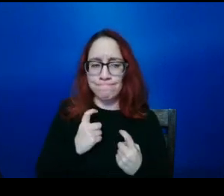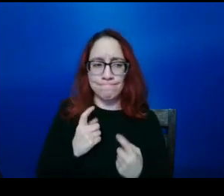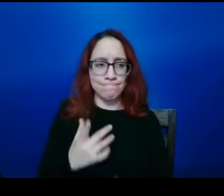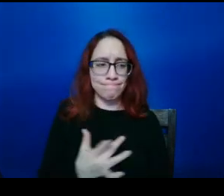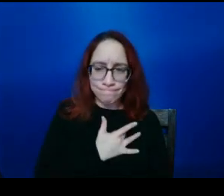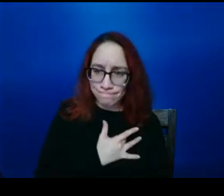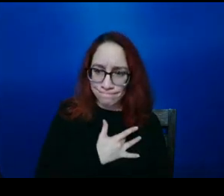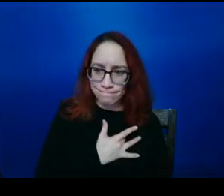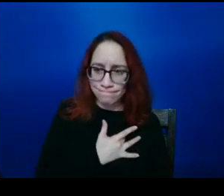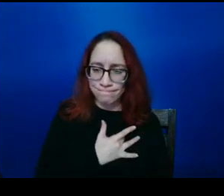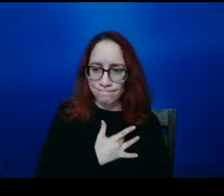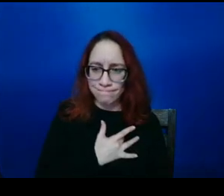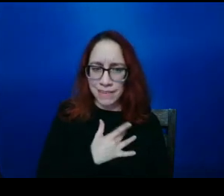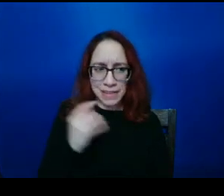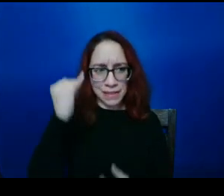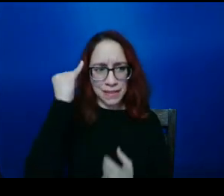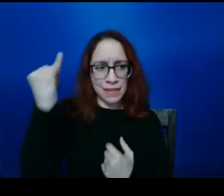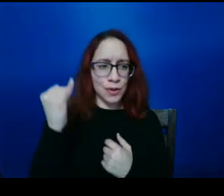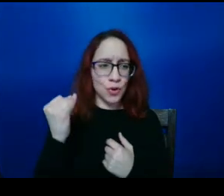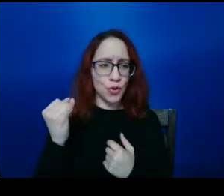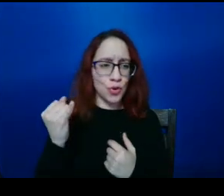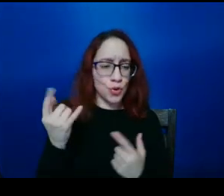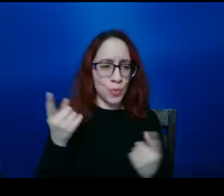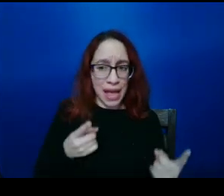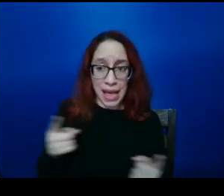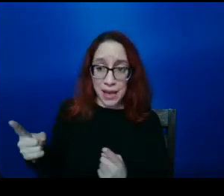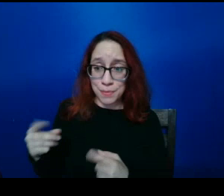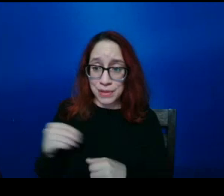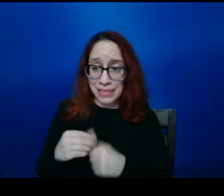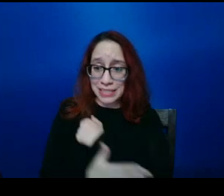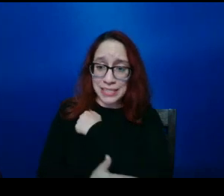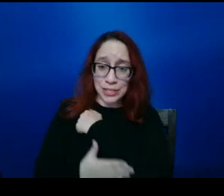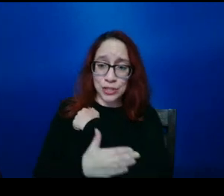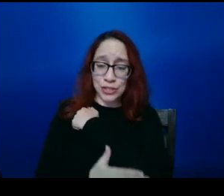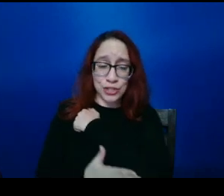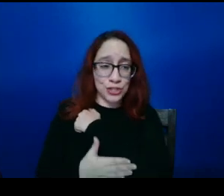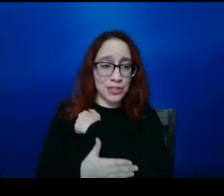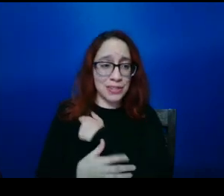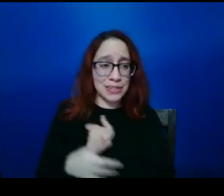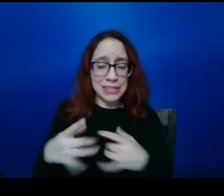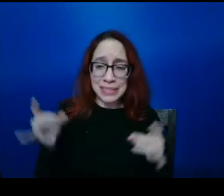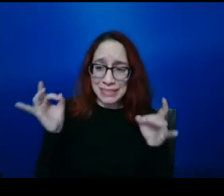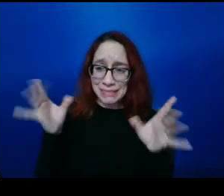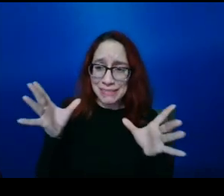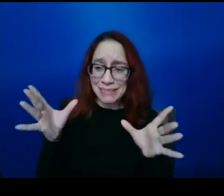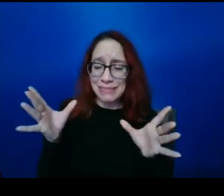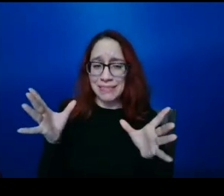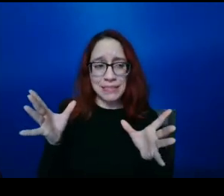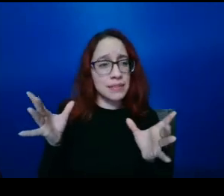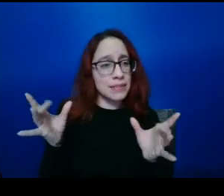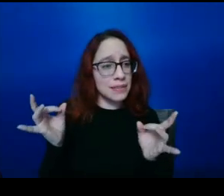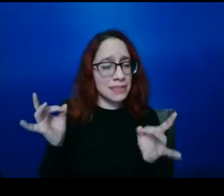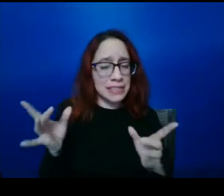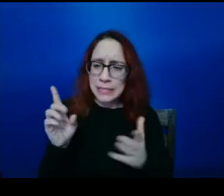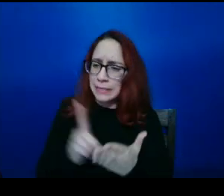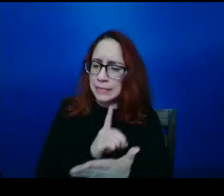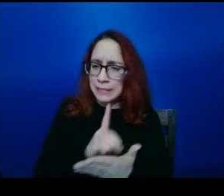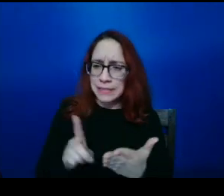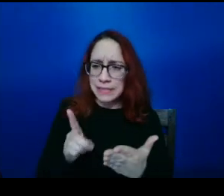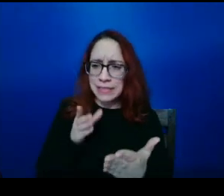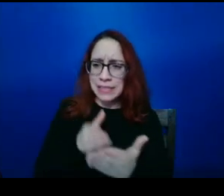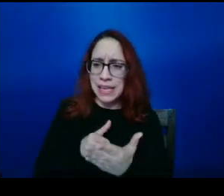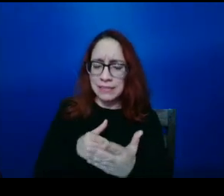myself. The idea that what's going on in this country is such hate and such discrimination against